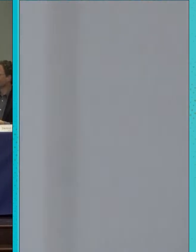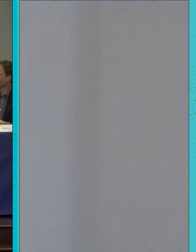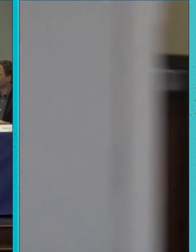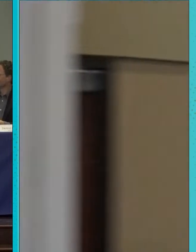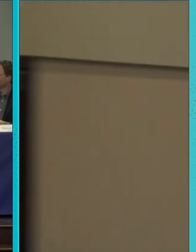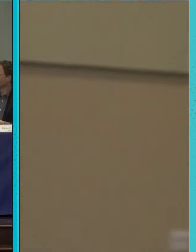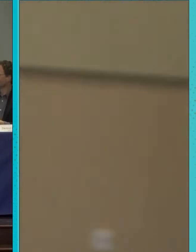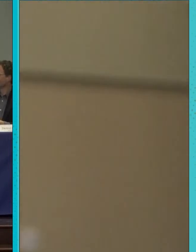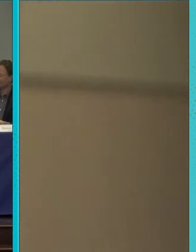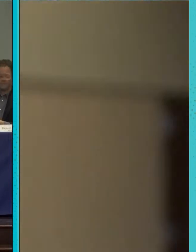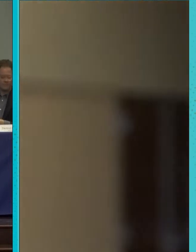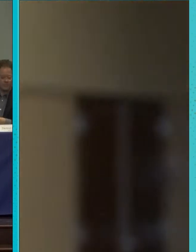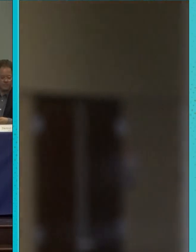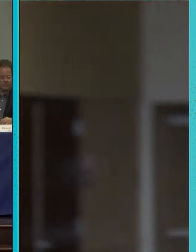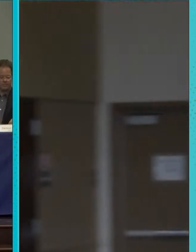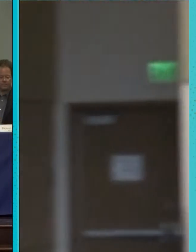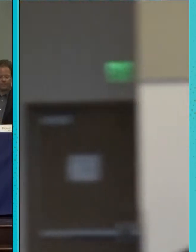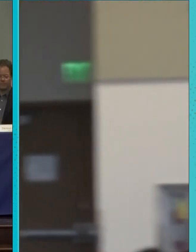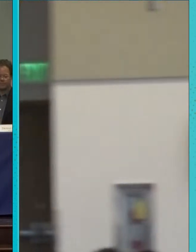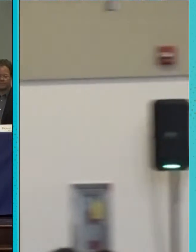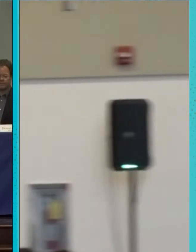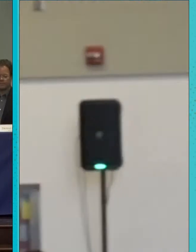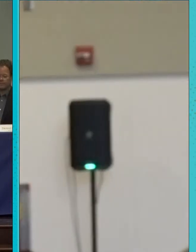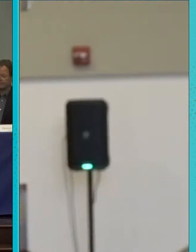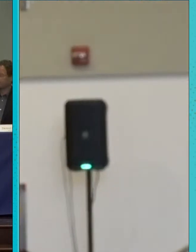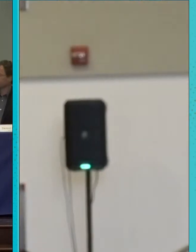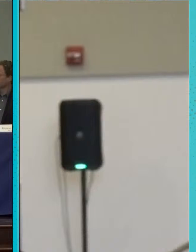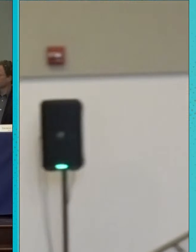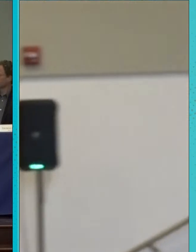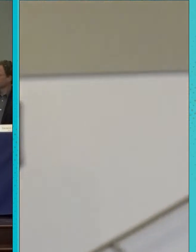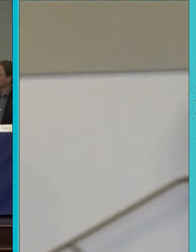to, look over to the sideline and